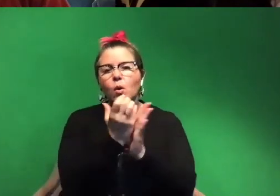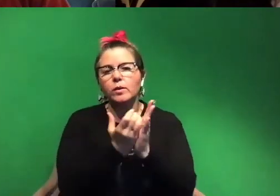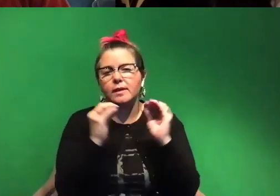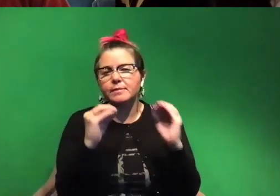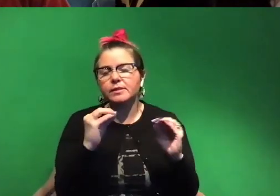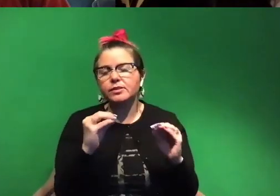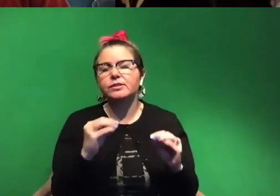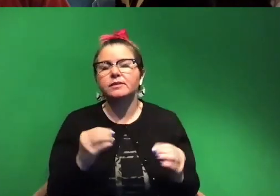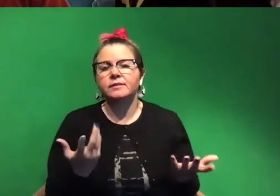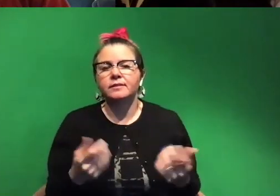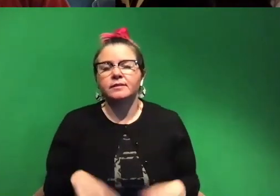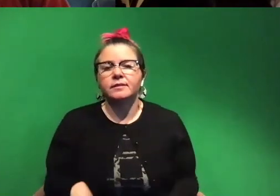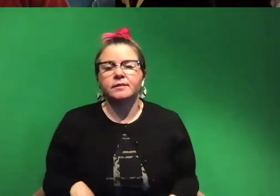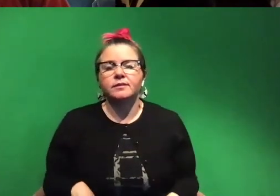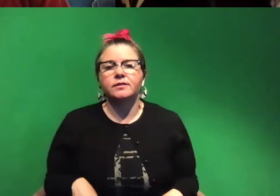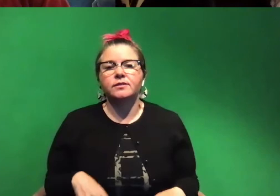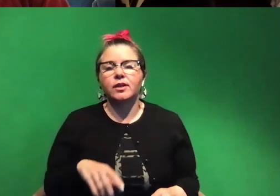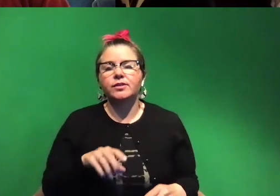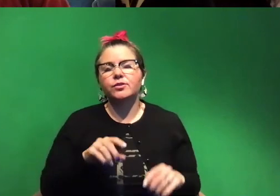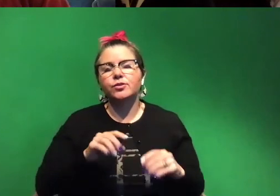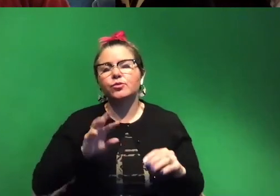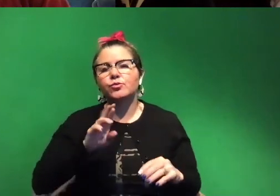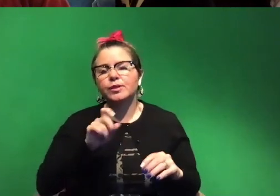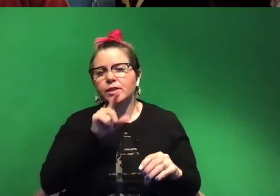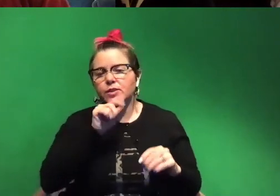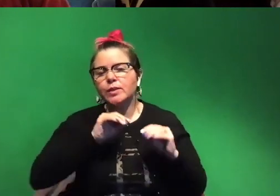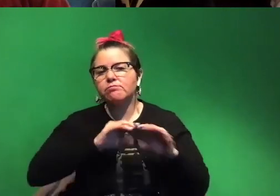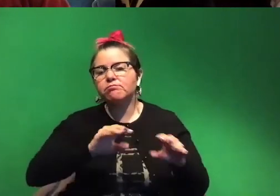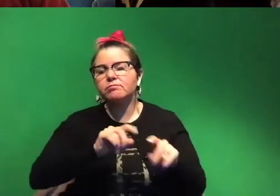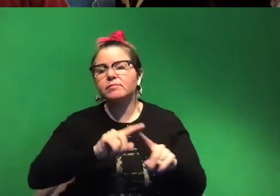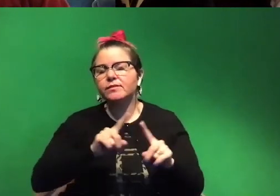at the time and try to retweet any cool science or causes that I see.